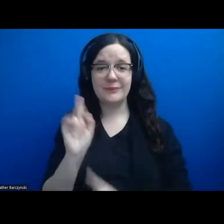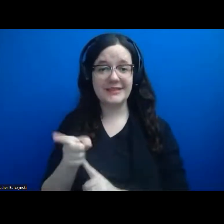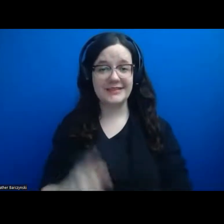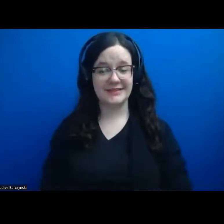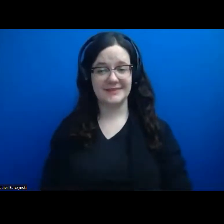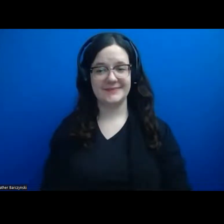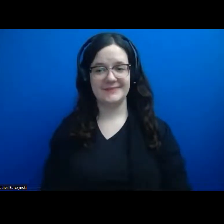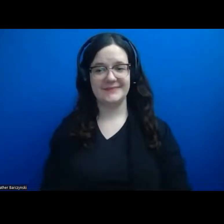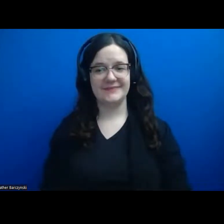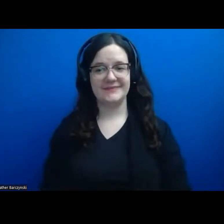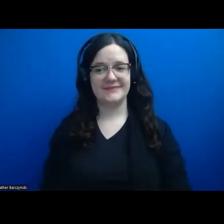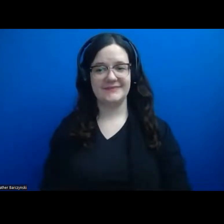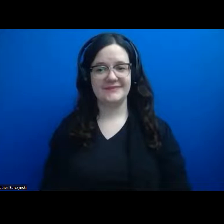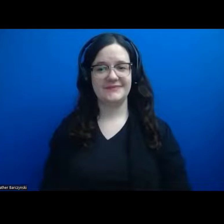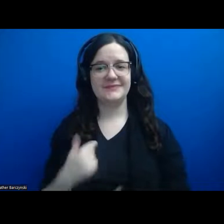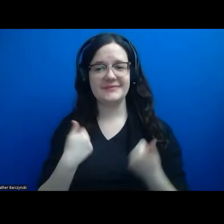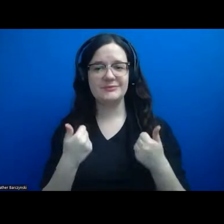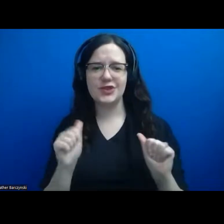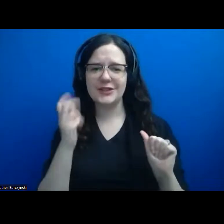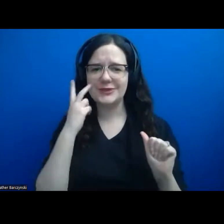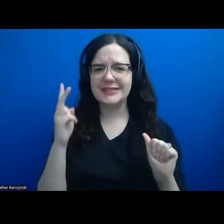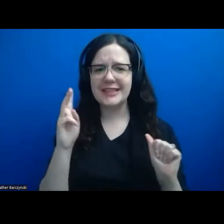I'm trying to see.